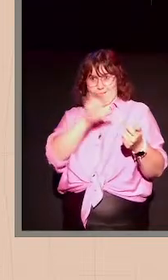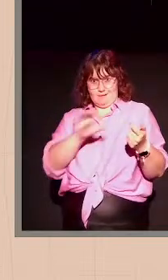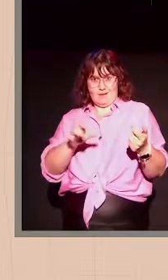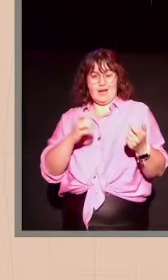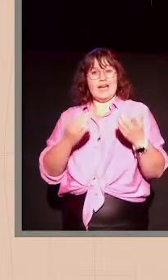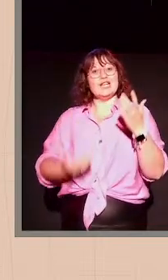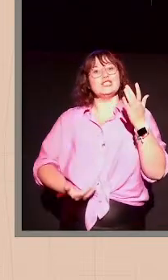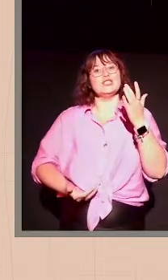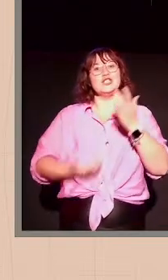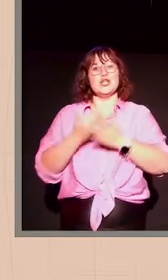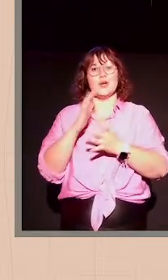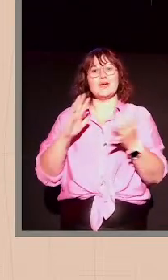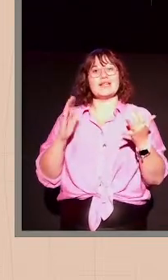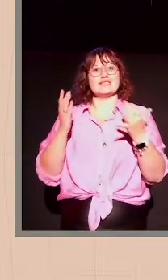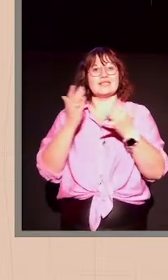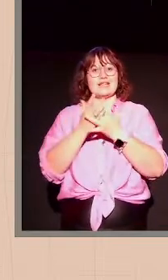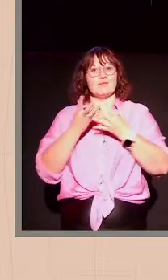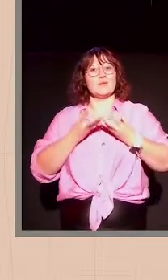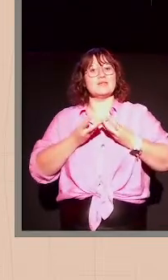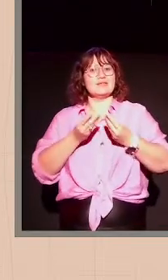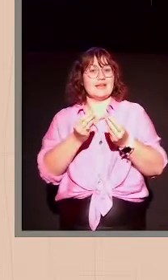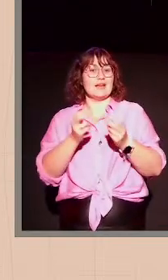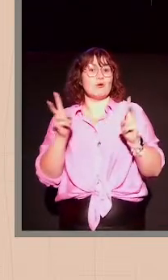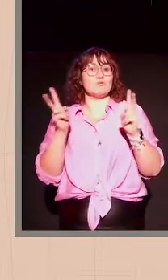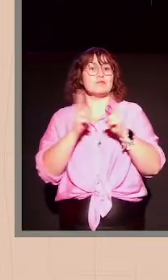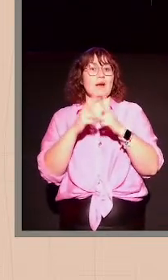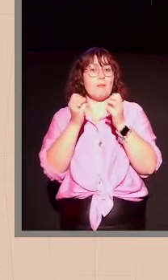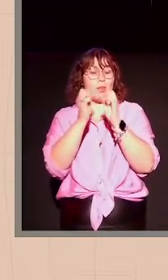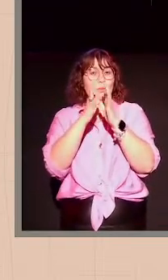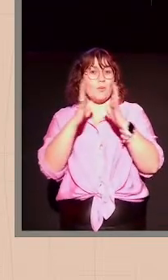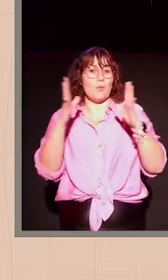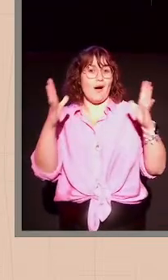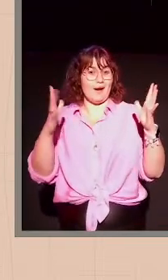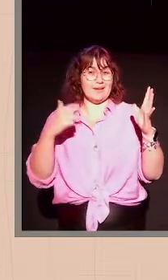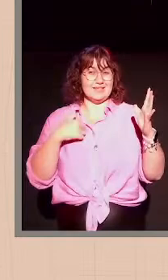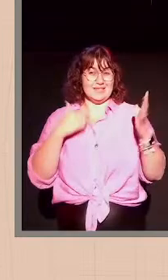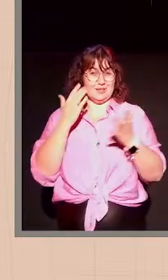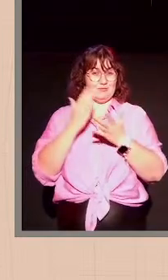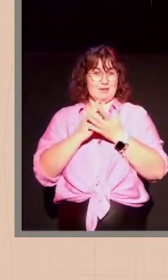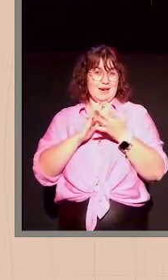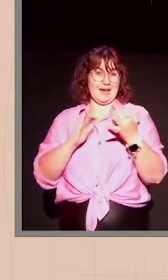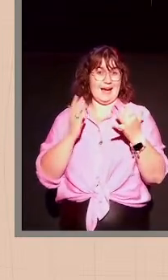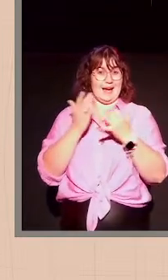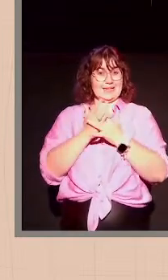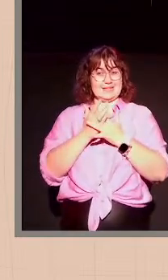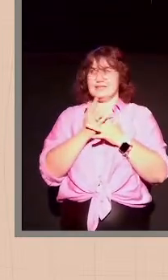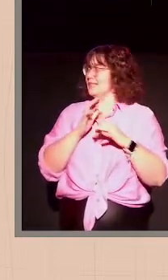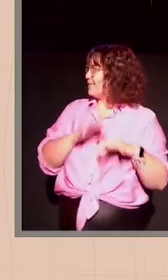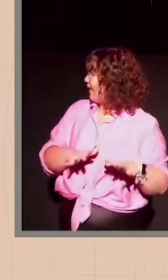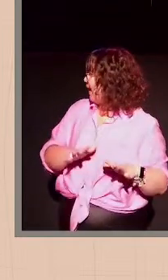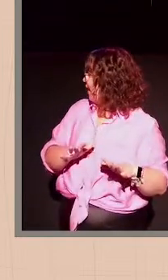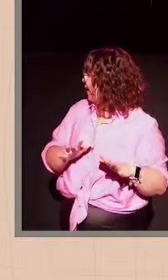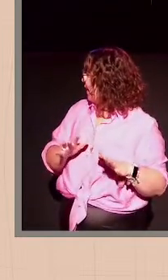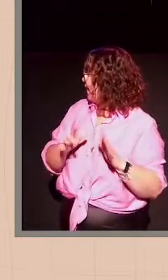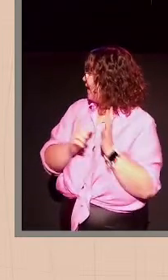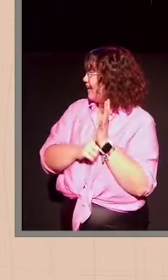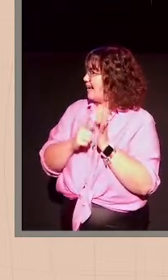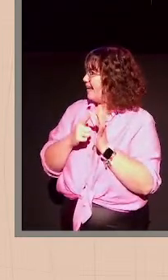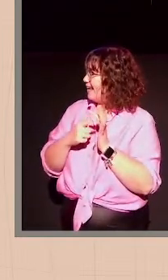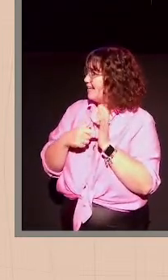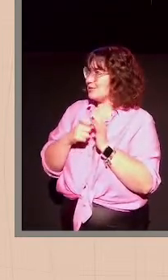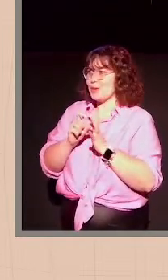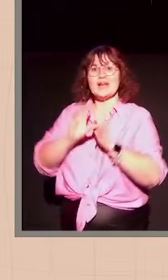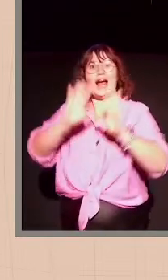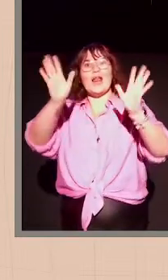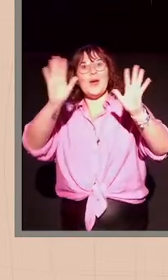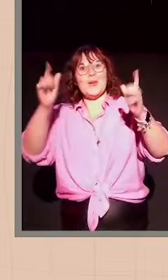accessible synth called Double Wide that he's been working on. He's learned to program Max MSP in order to... Lee Todd. Hi.